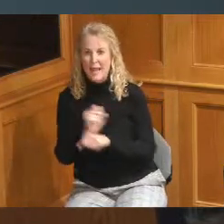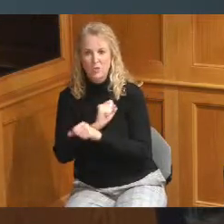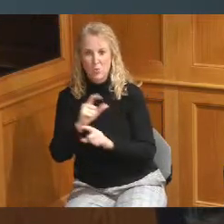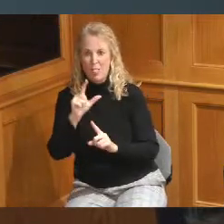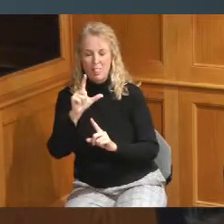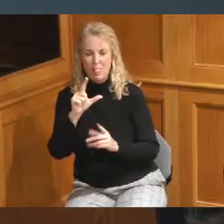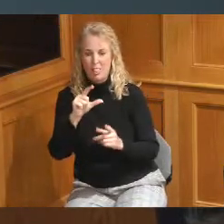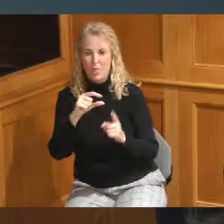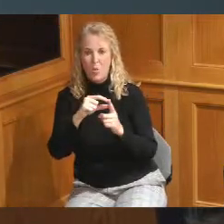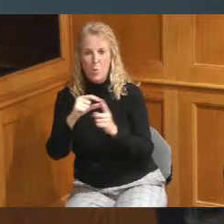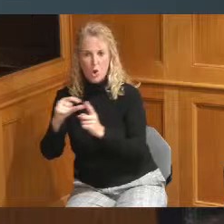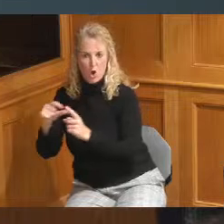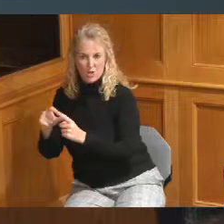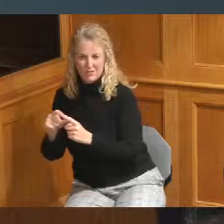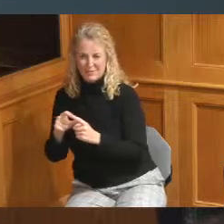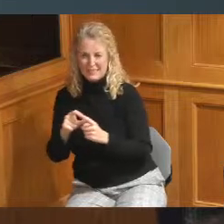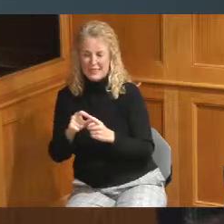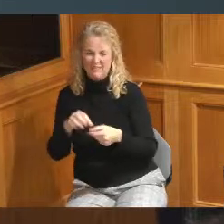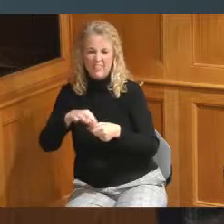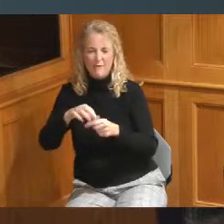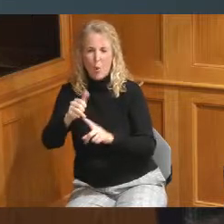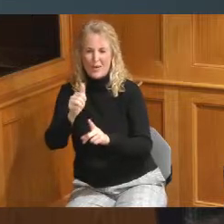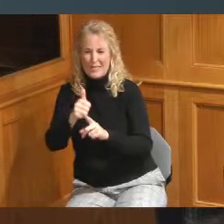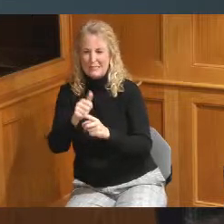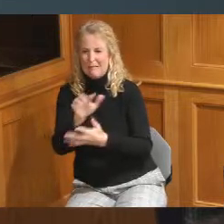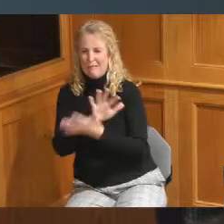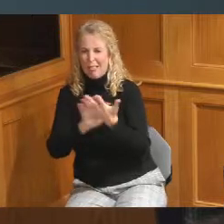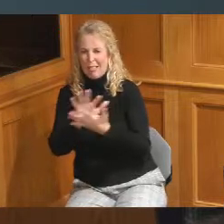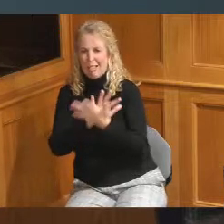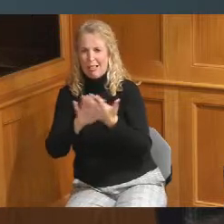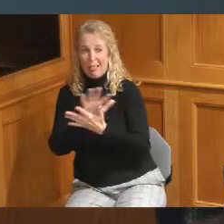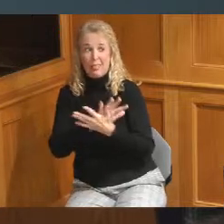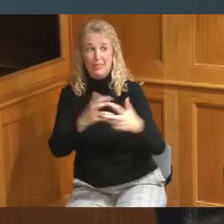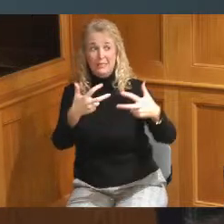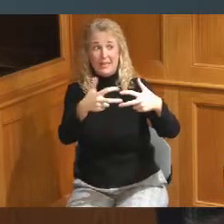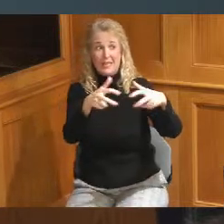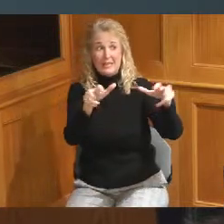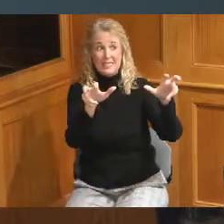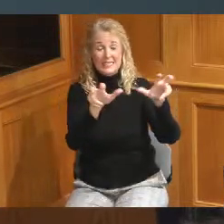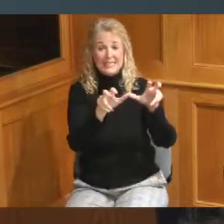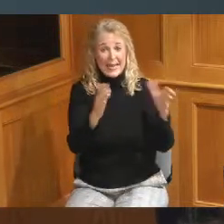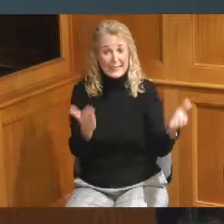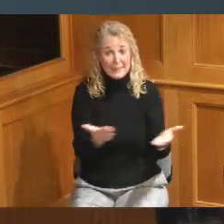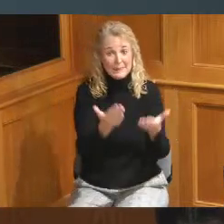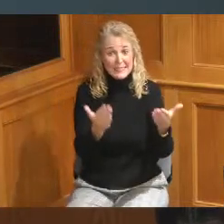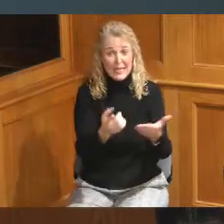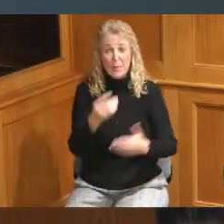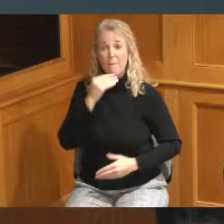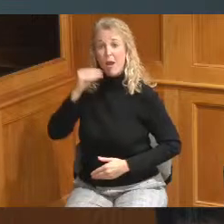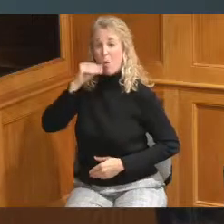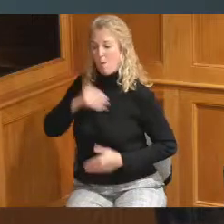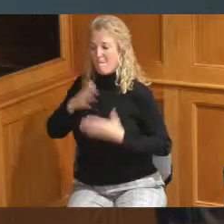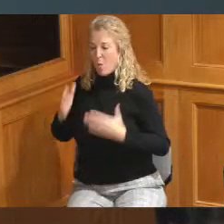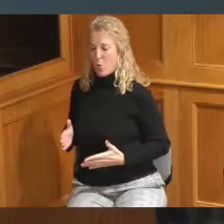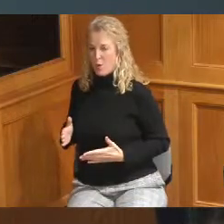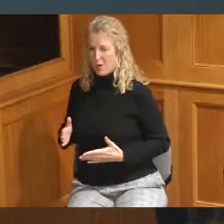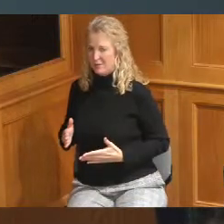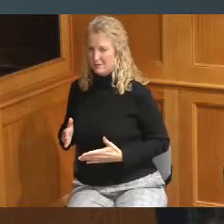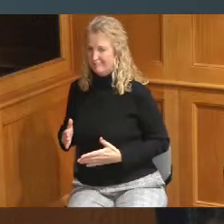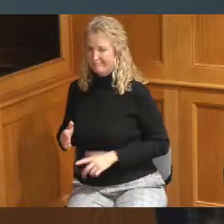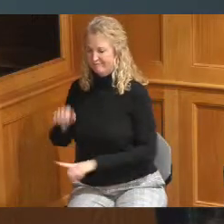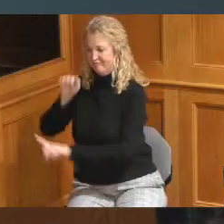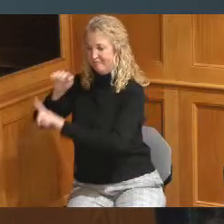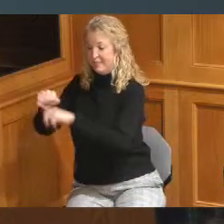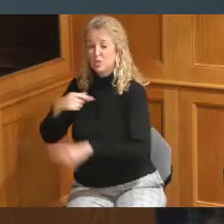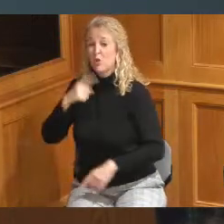the stadiums. We got the stadiums, but the homeowners got duped. So I'm looking at that as a